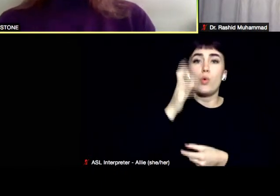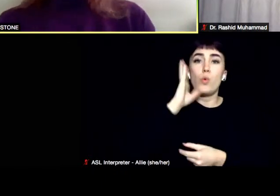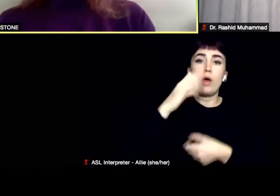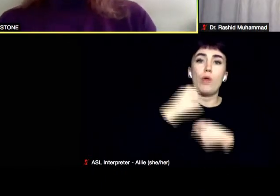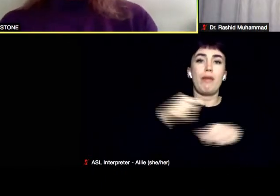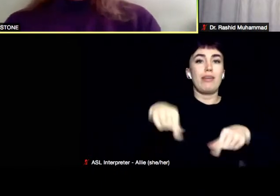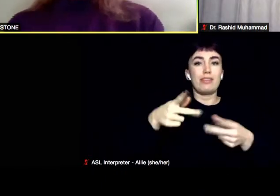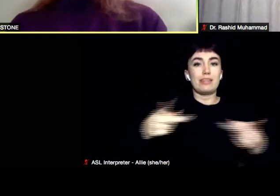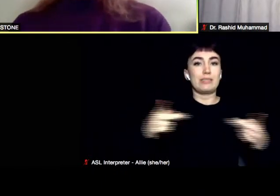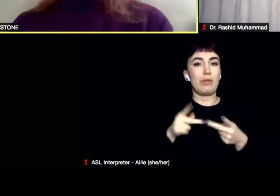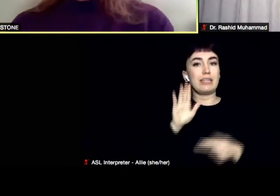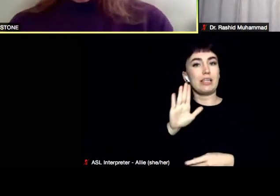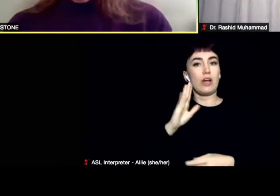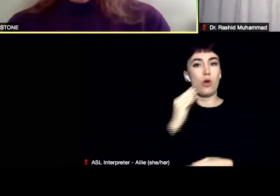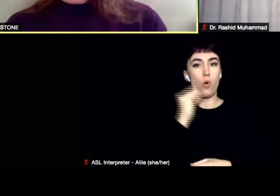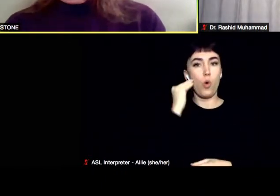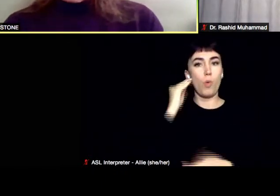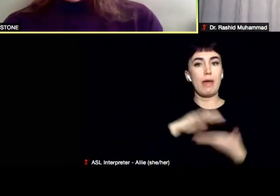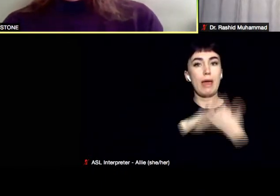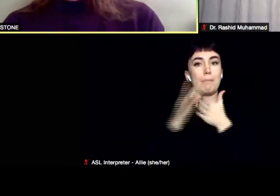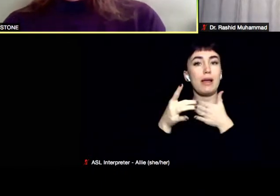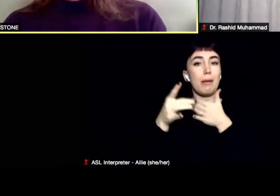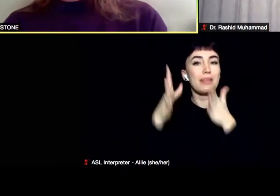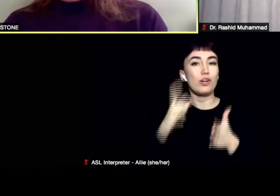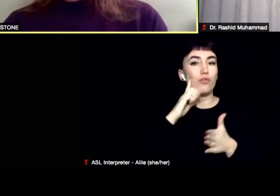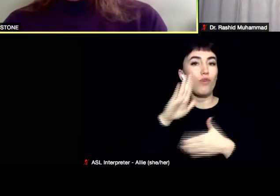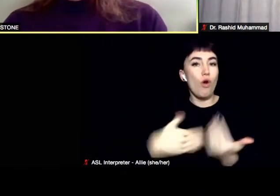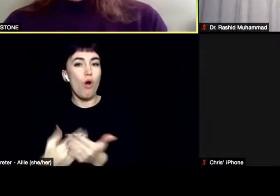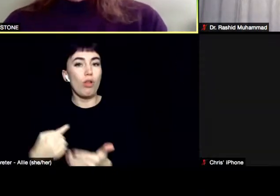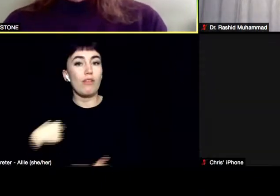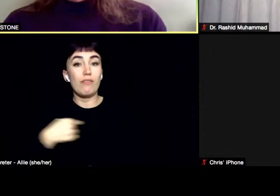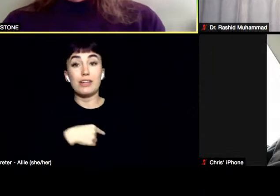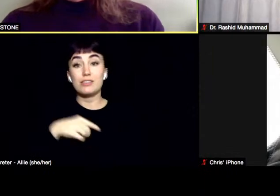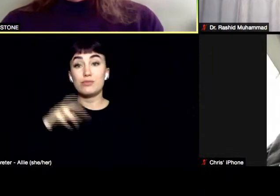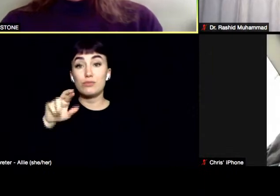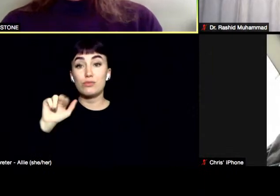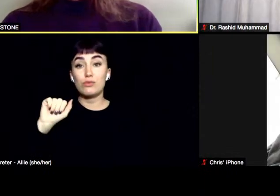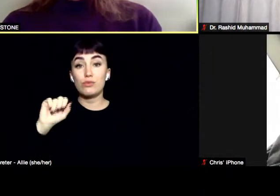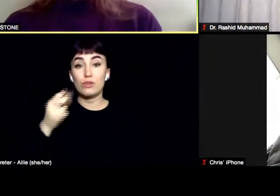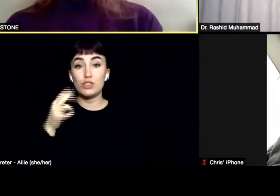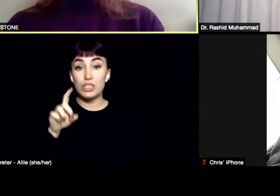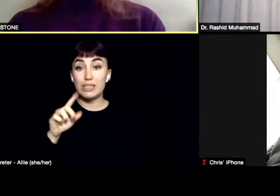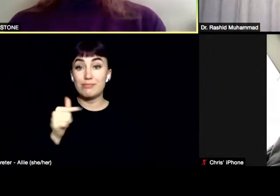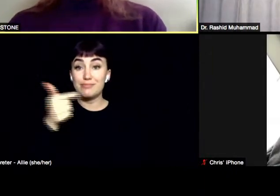be leaders for all of us. Rashid?